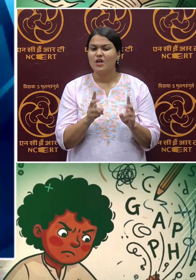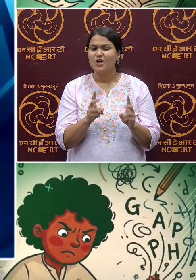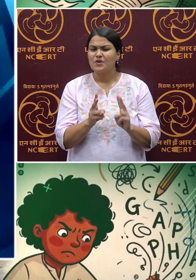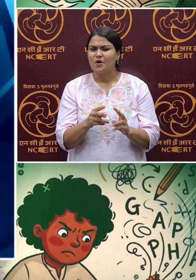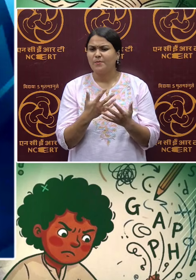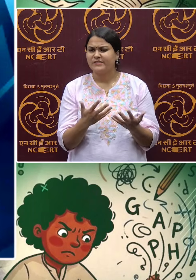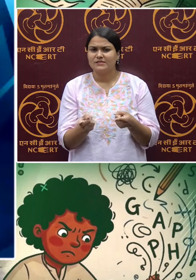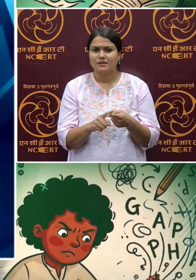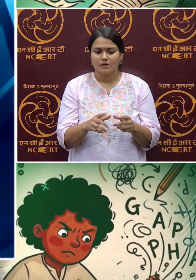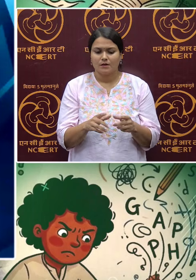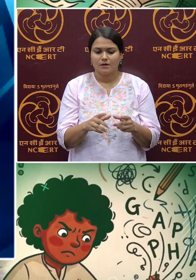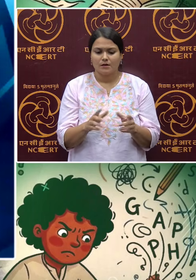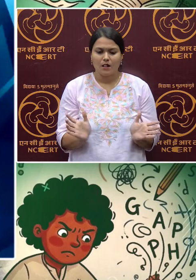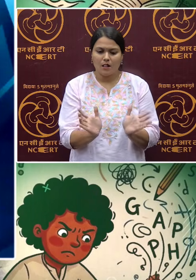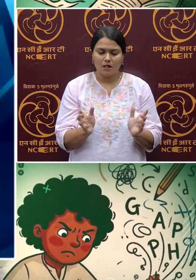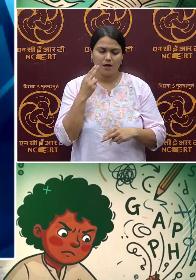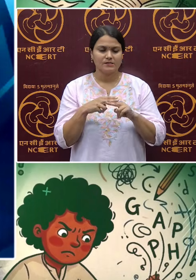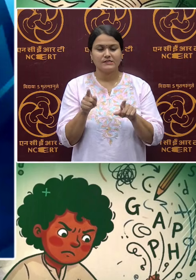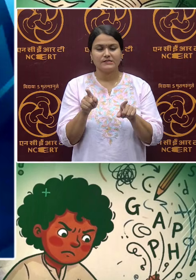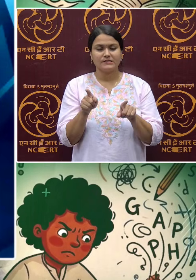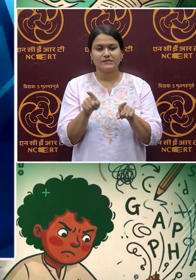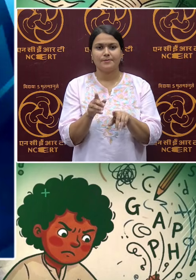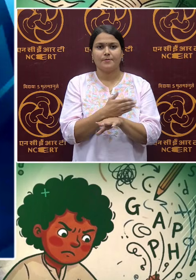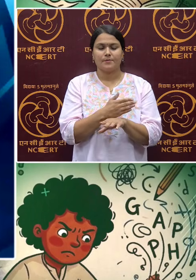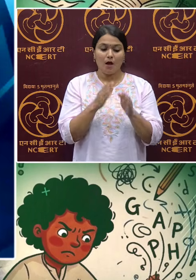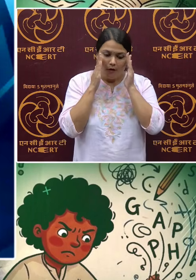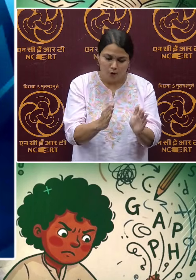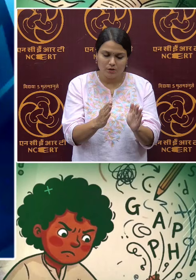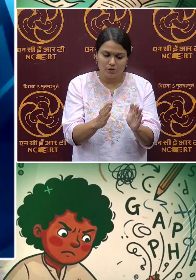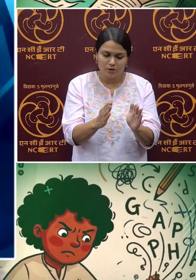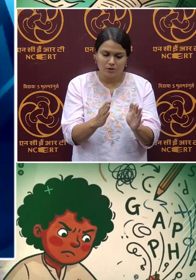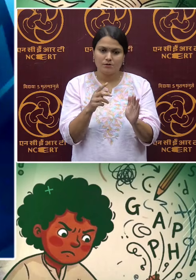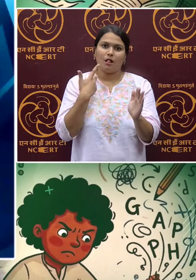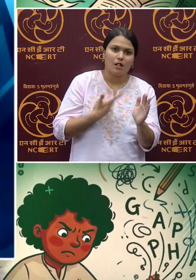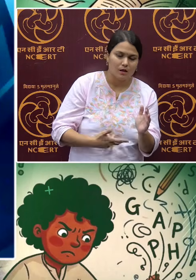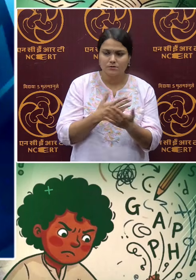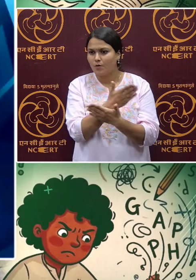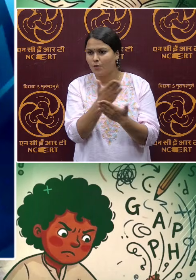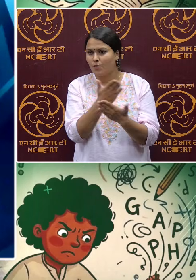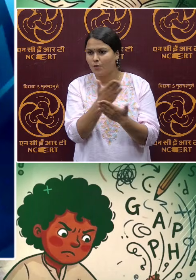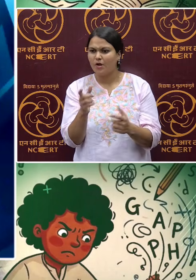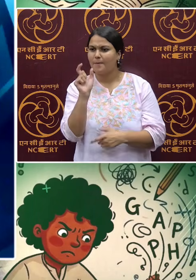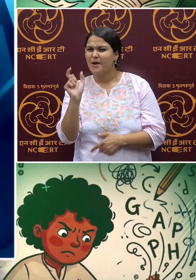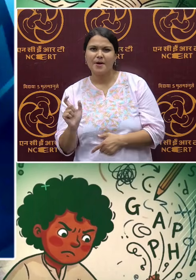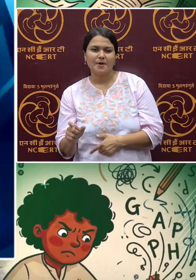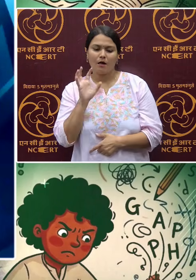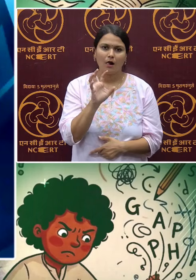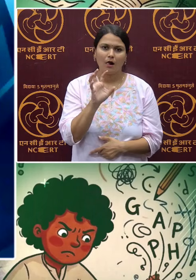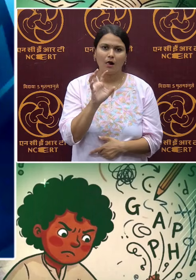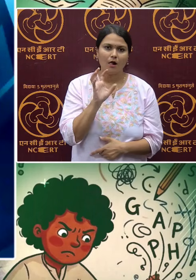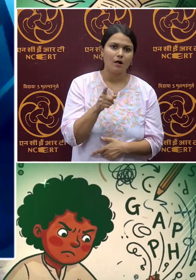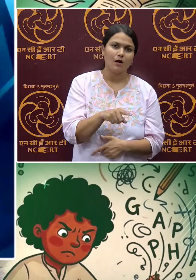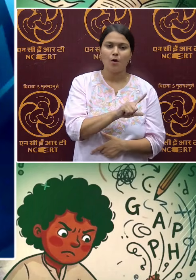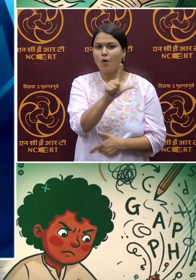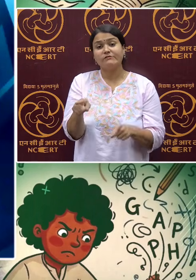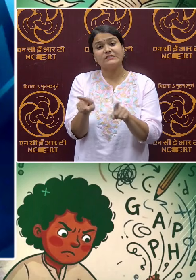you are not putting effort. As I was telling you, you yeah. concentrate, you're lazy, and all other labels, unnecessary label comes. We